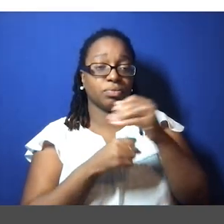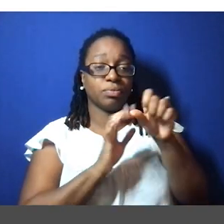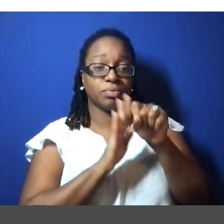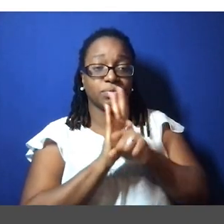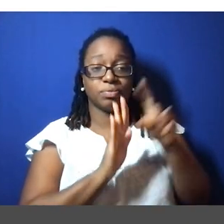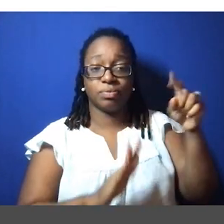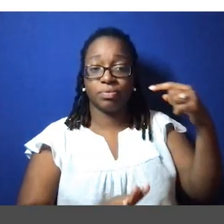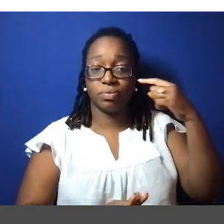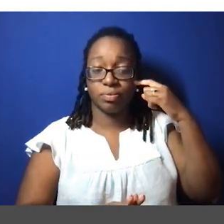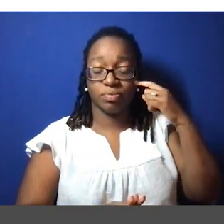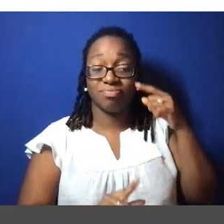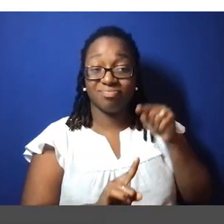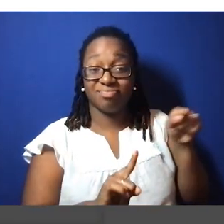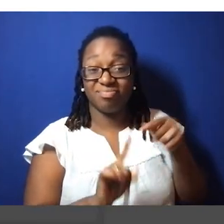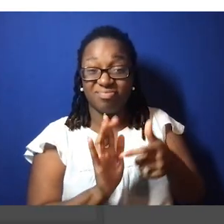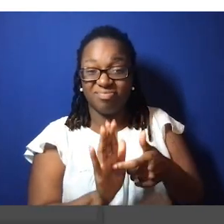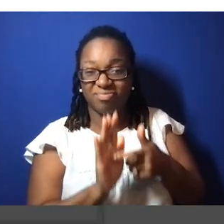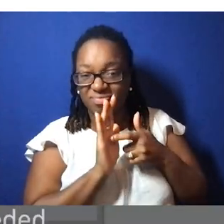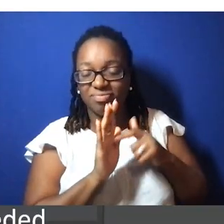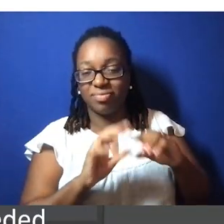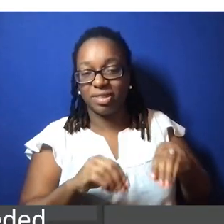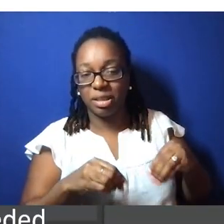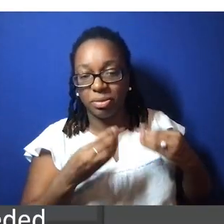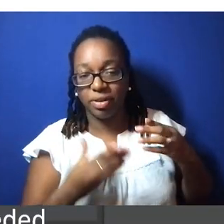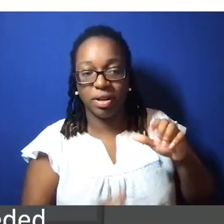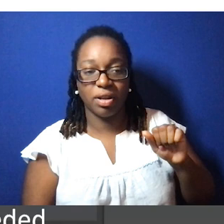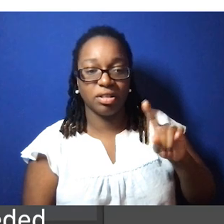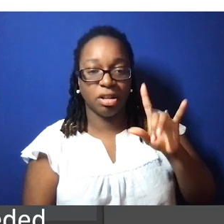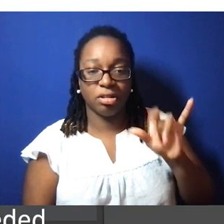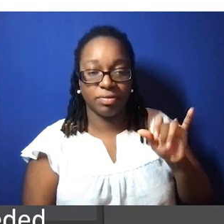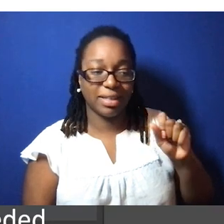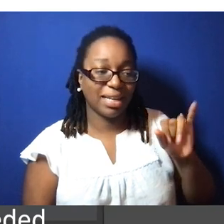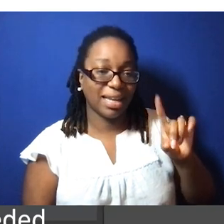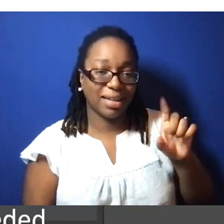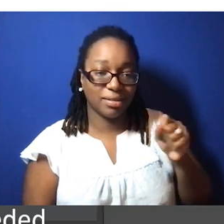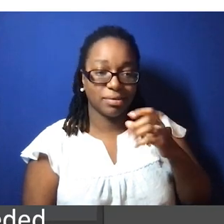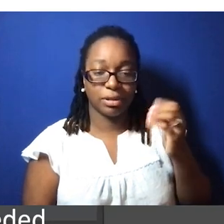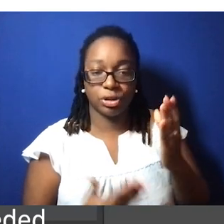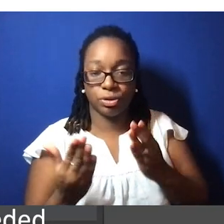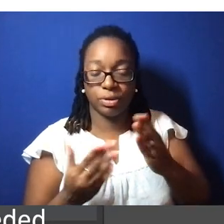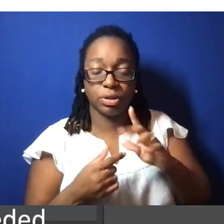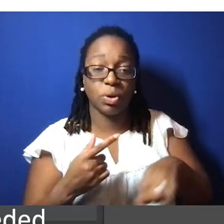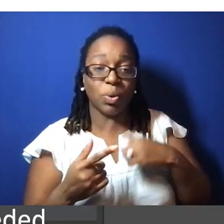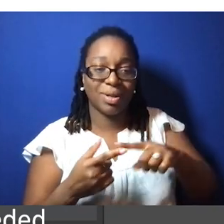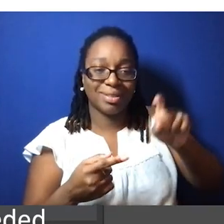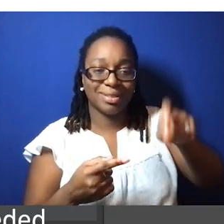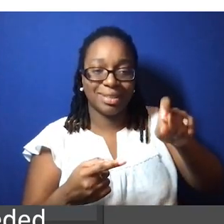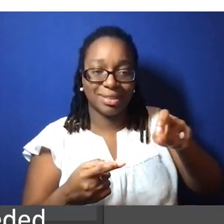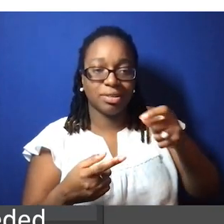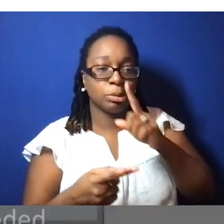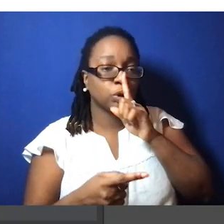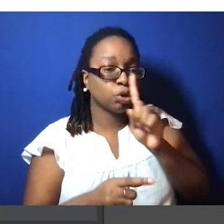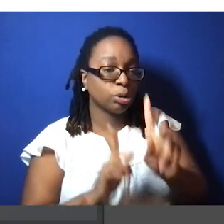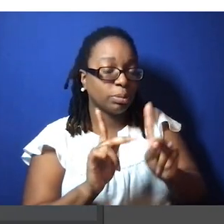Local and state governments are required to provide auxiliary aids and services whenever it is